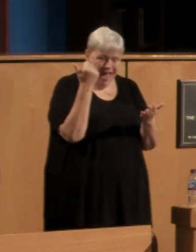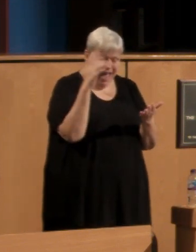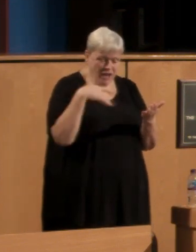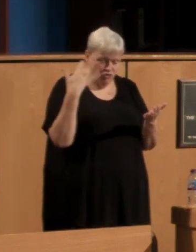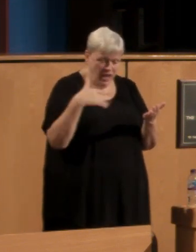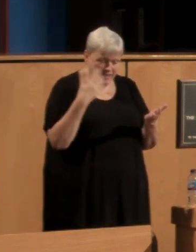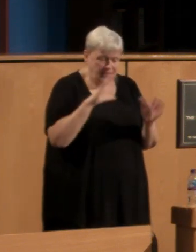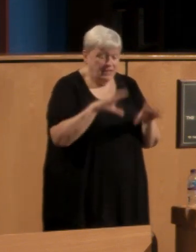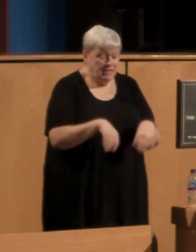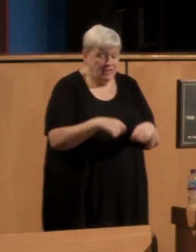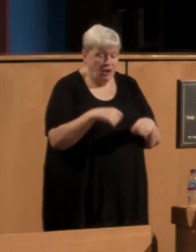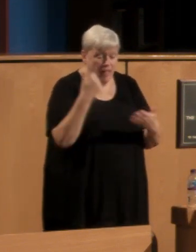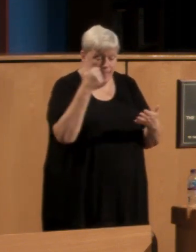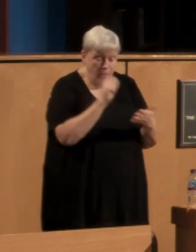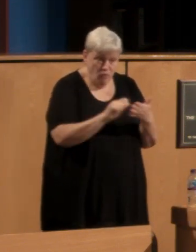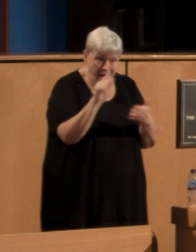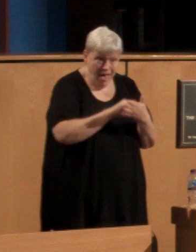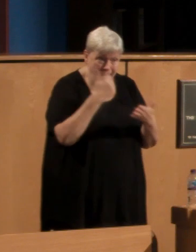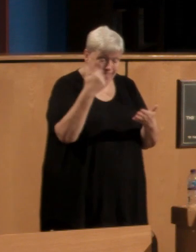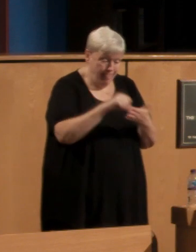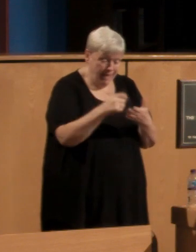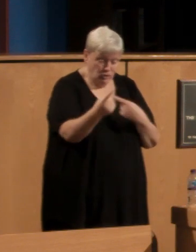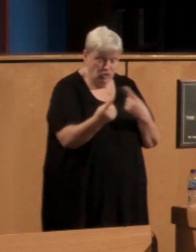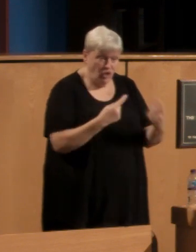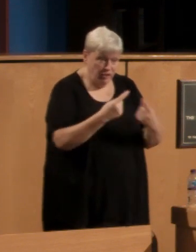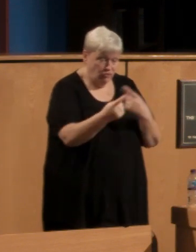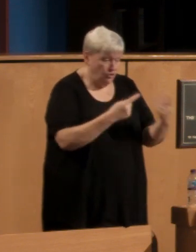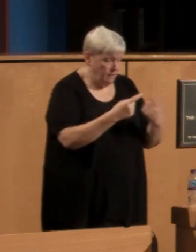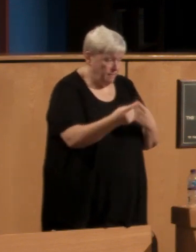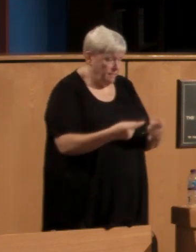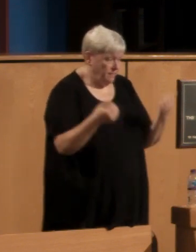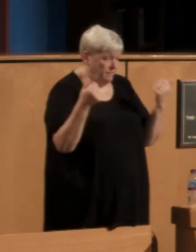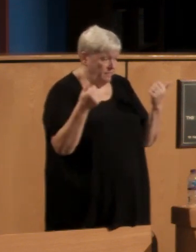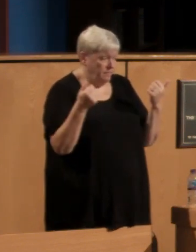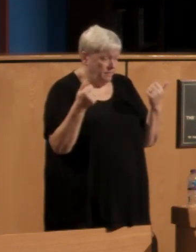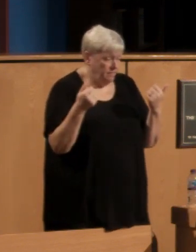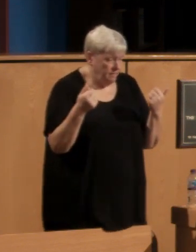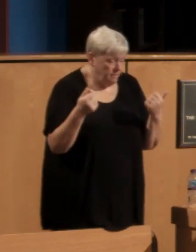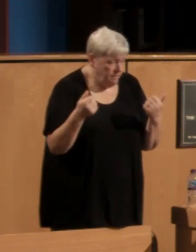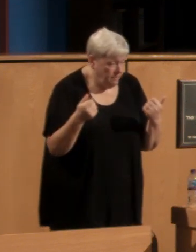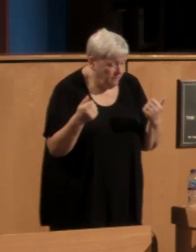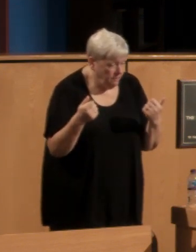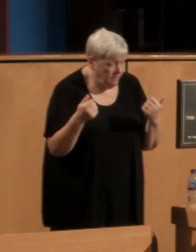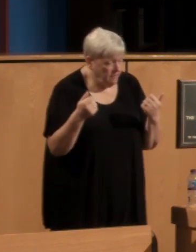writing. And spoilers, but it's fine because it's my own show, so I can do that.